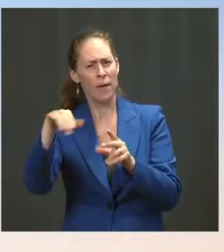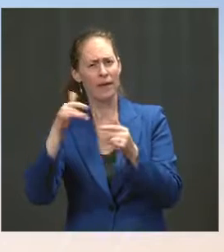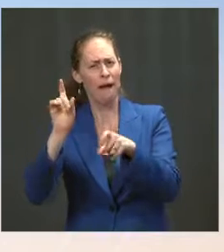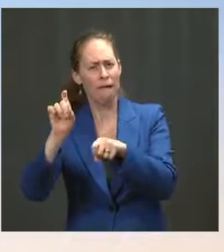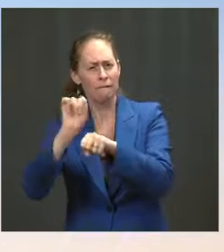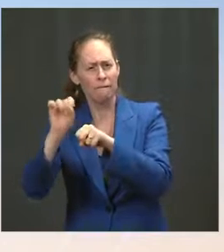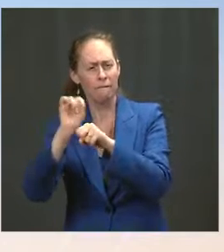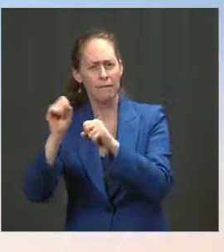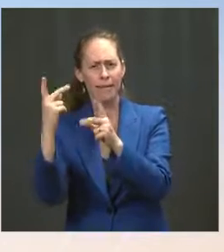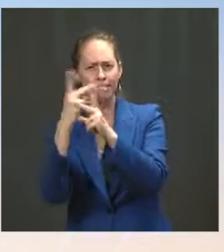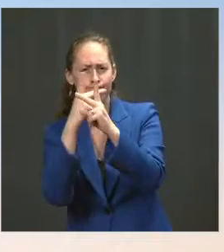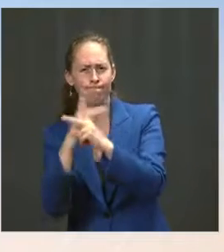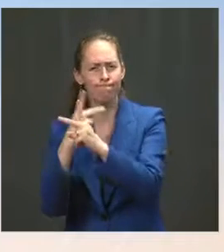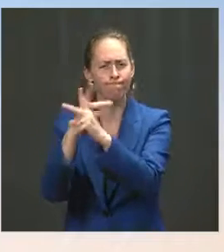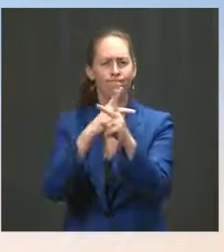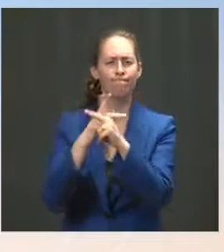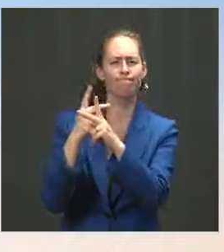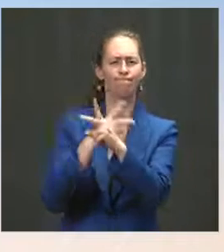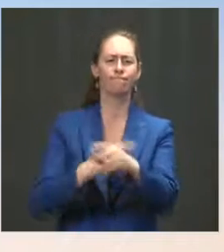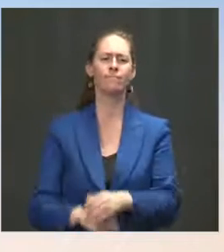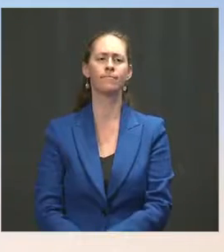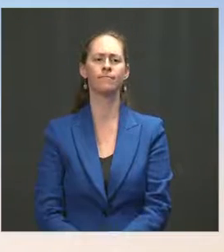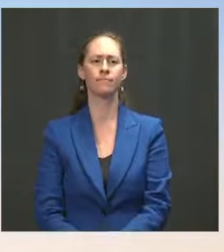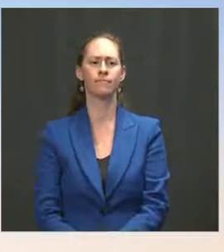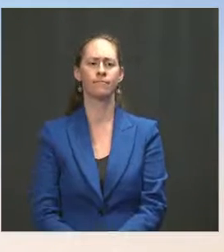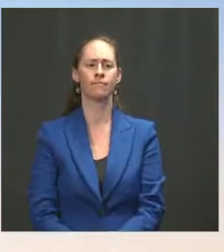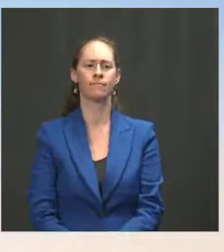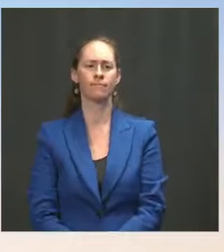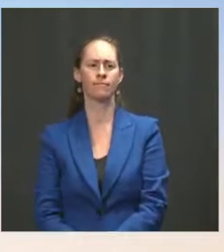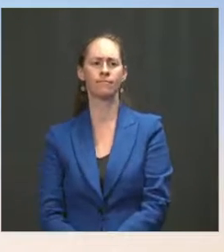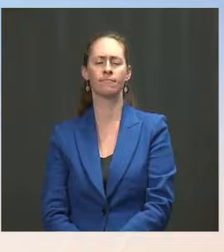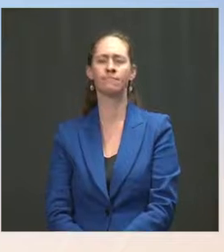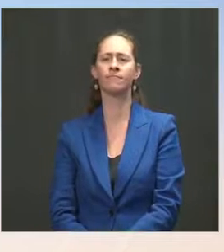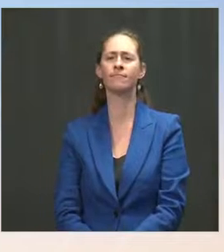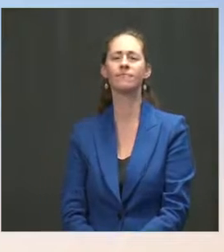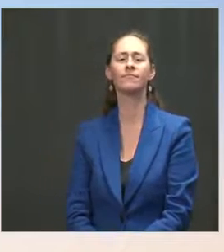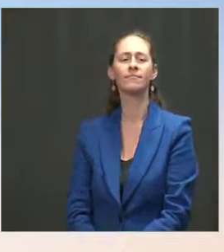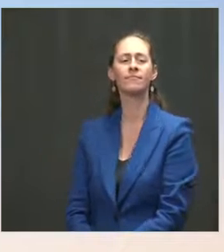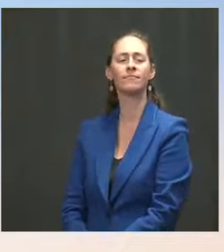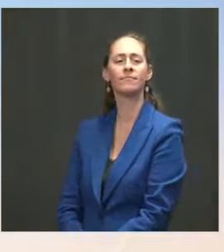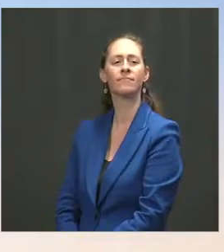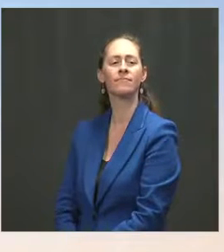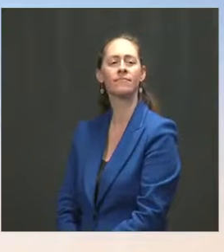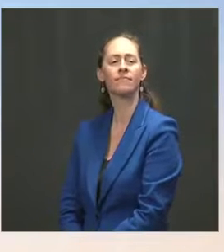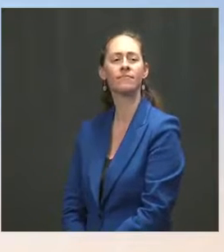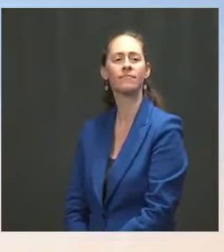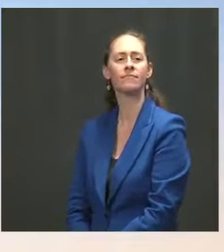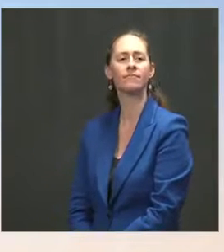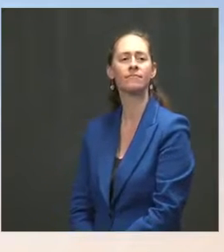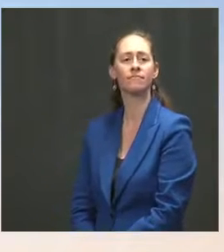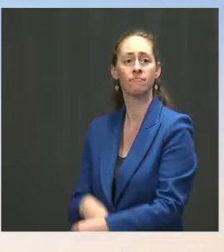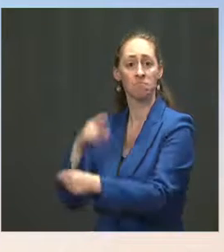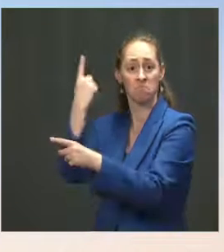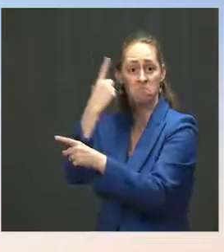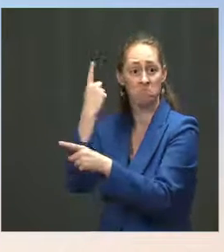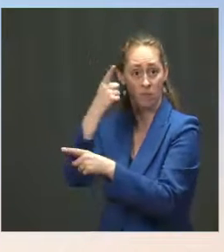support for this package. Go ahead. Does the White House know who in Florida made the request for